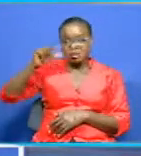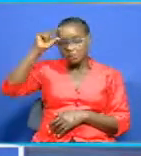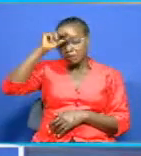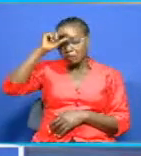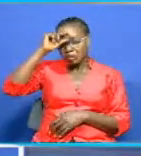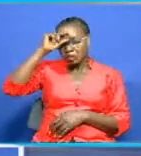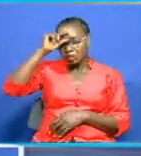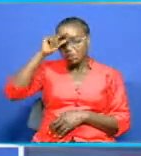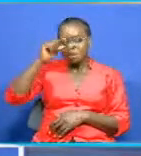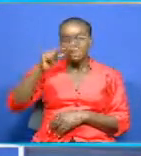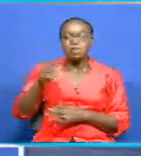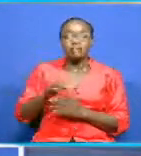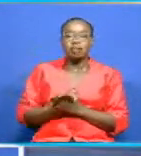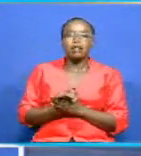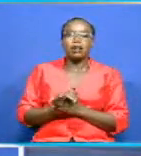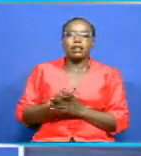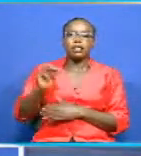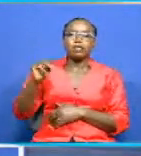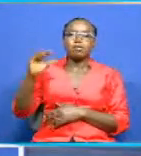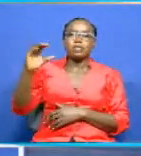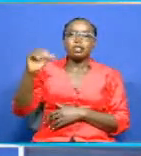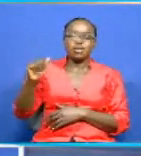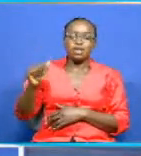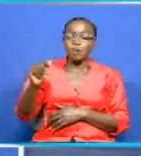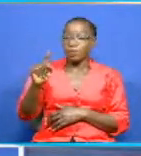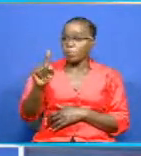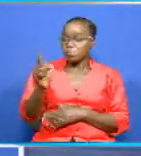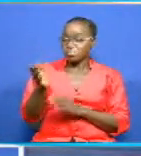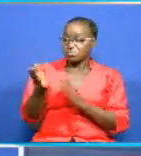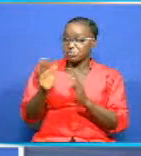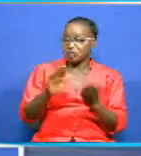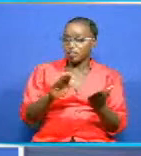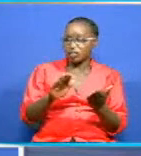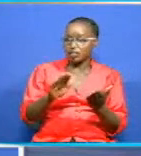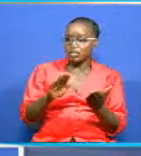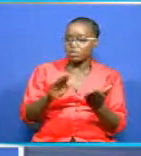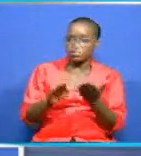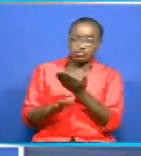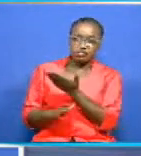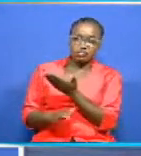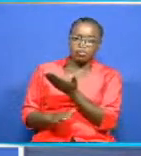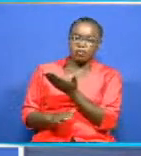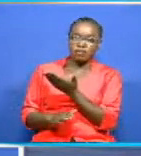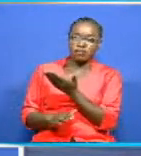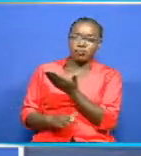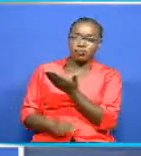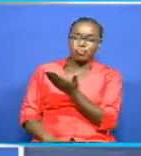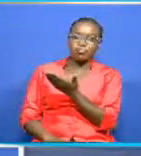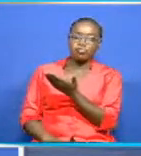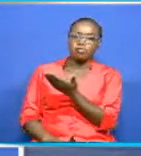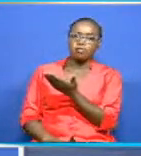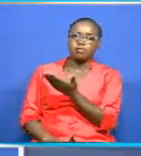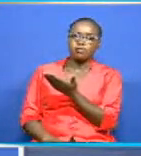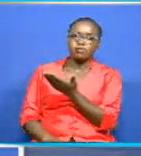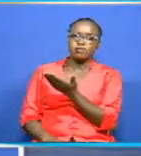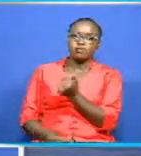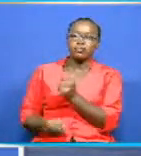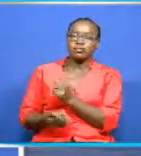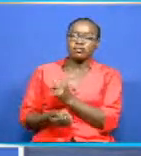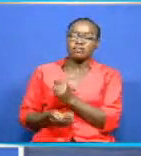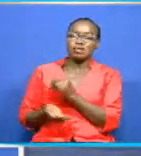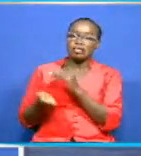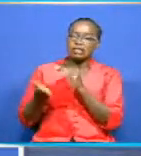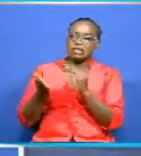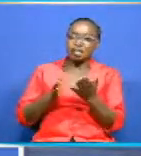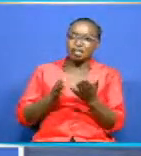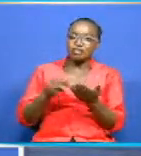of Ruri Ward member of the County Assembly, John Mborogithinji, popularly known as Wamaria. He is alleged to have succumbed